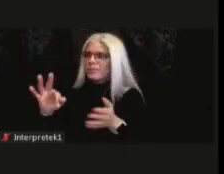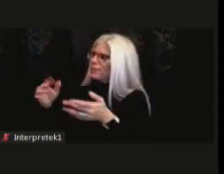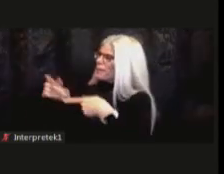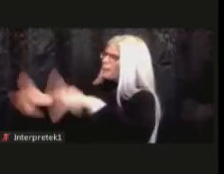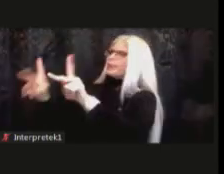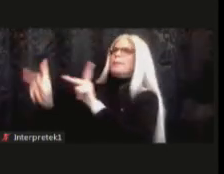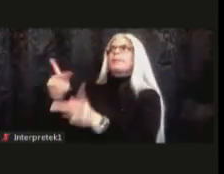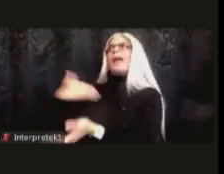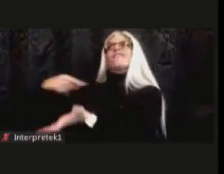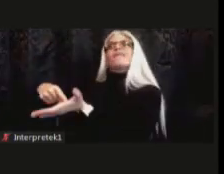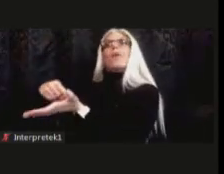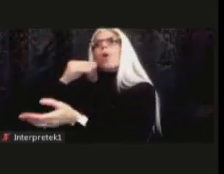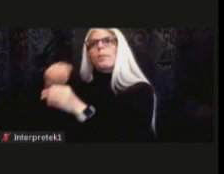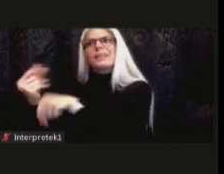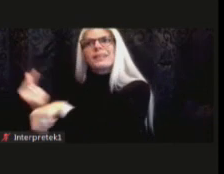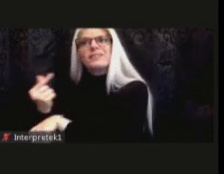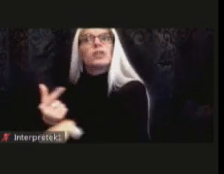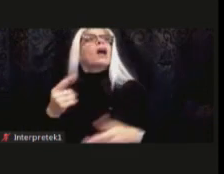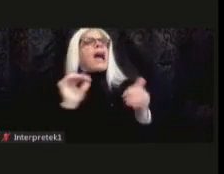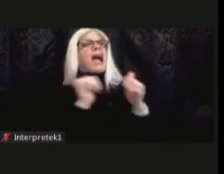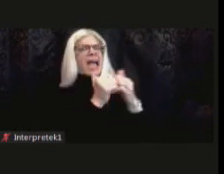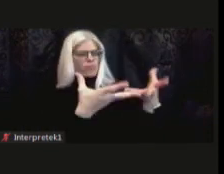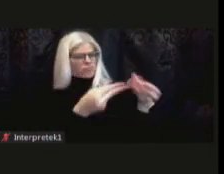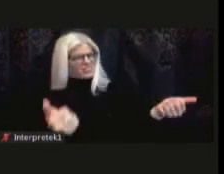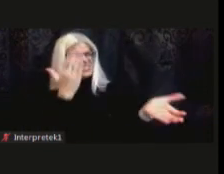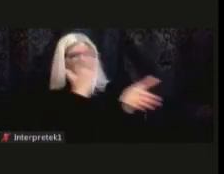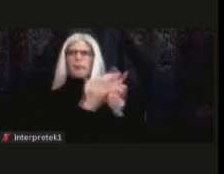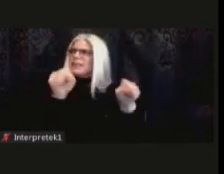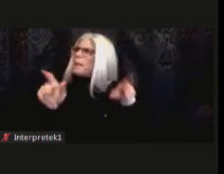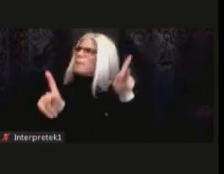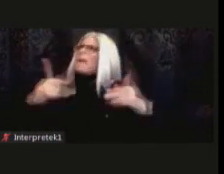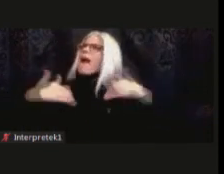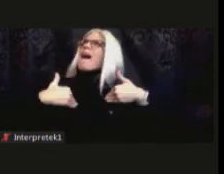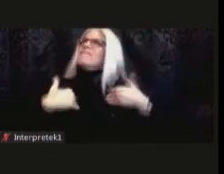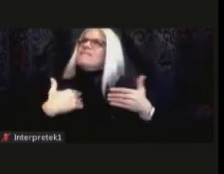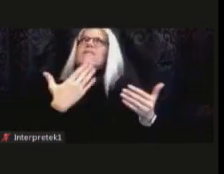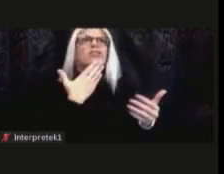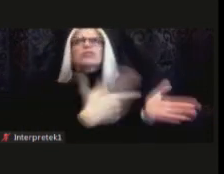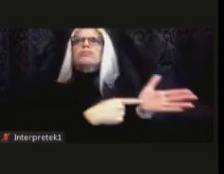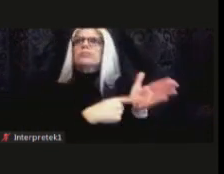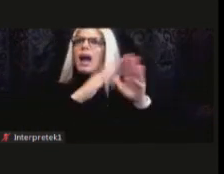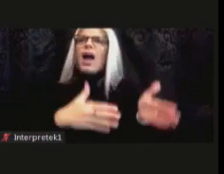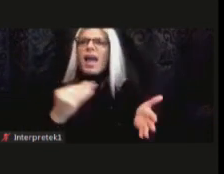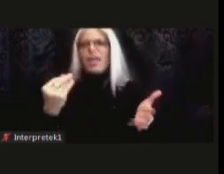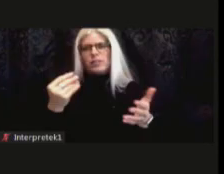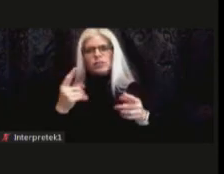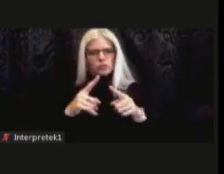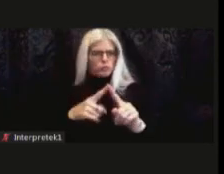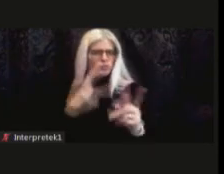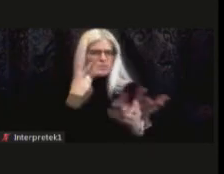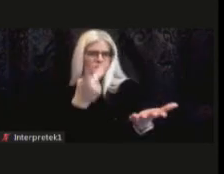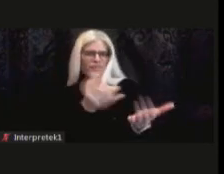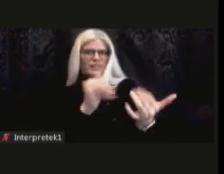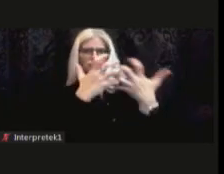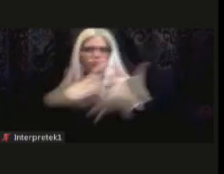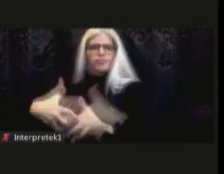address affordability, and then recommendation for the use of the plan. So if you could turn over,